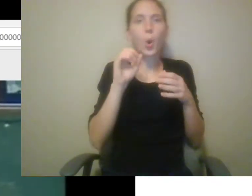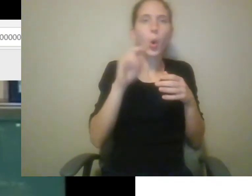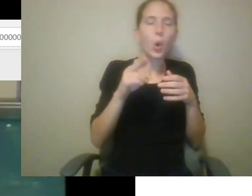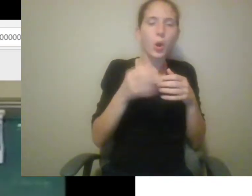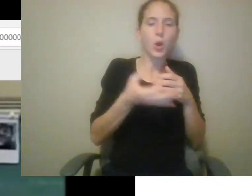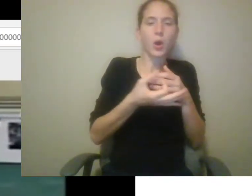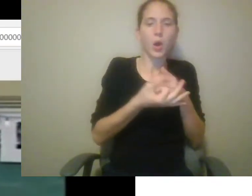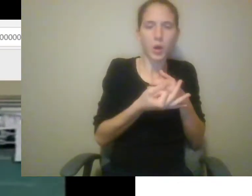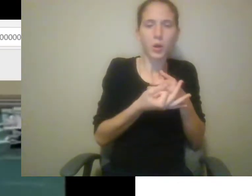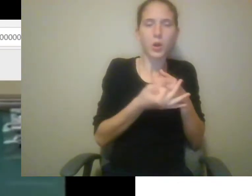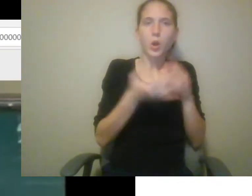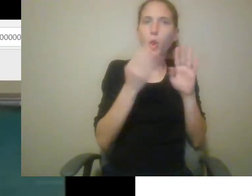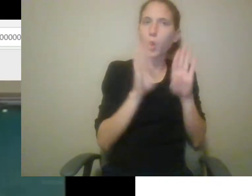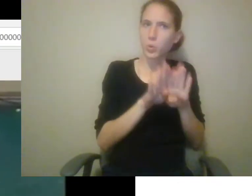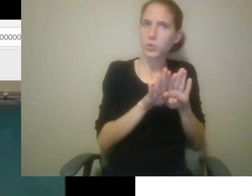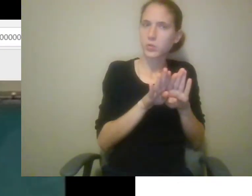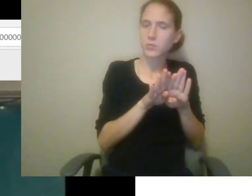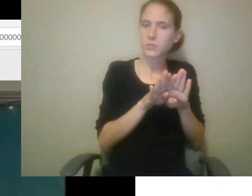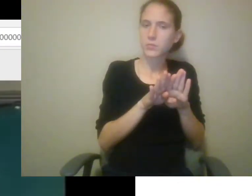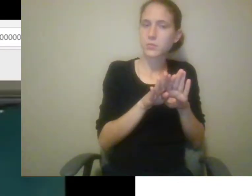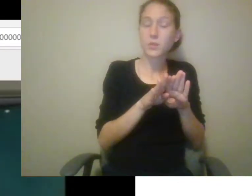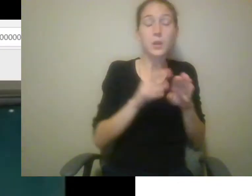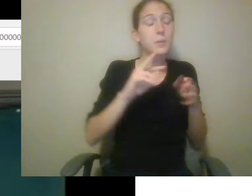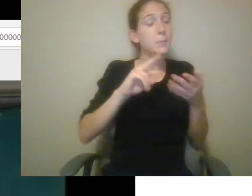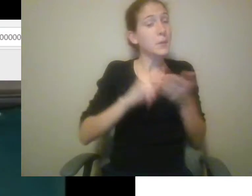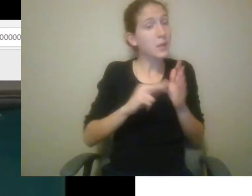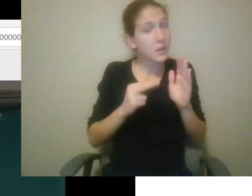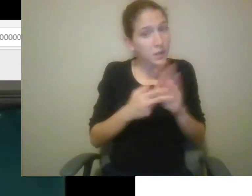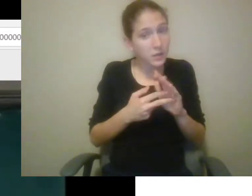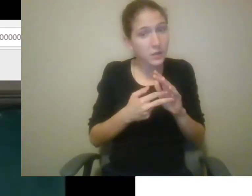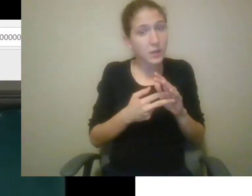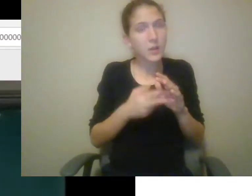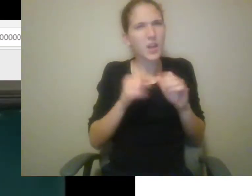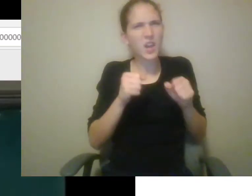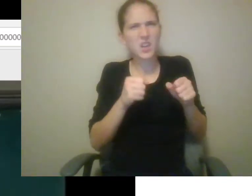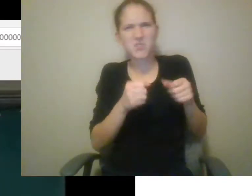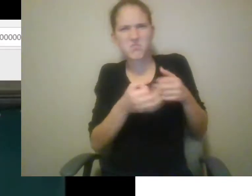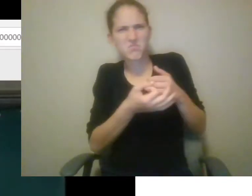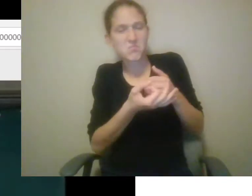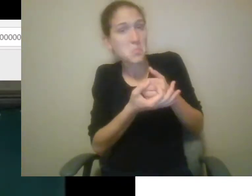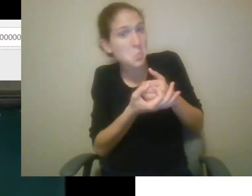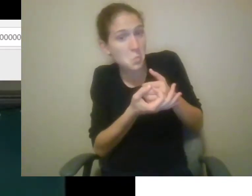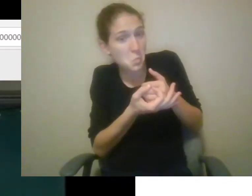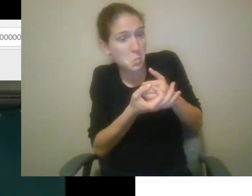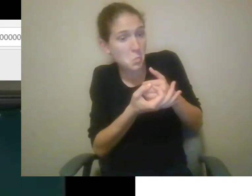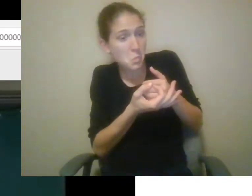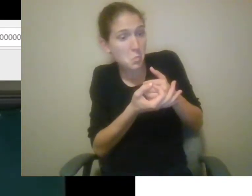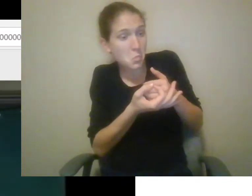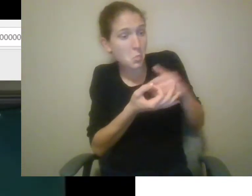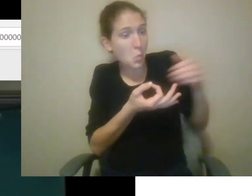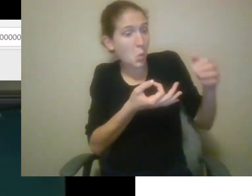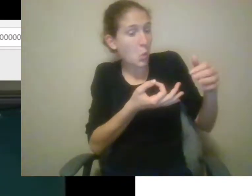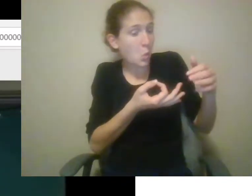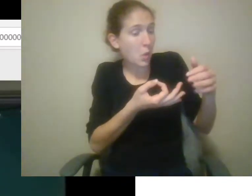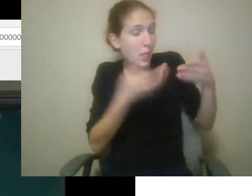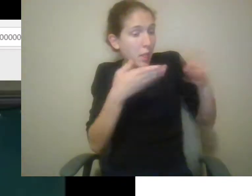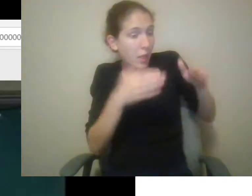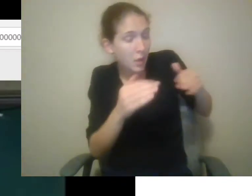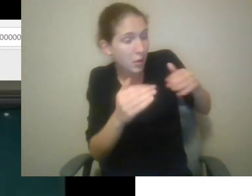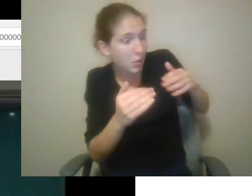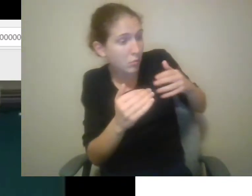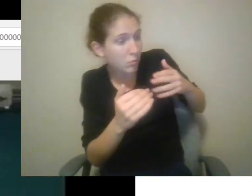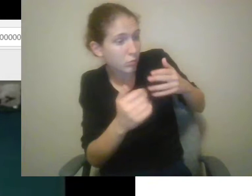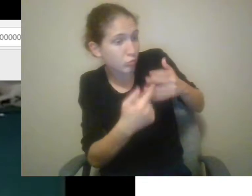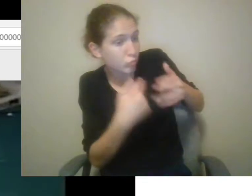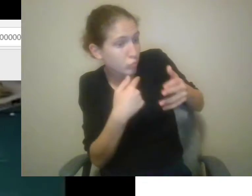In other words, the cell membrane has some ability to control which things get to go in and out. All right, it's got these holes that can be